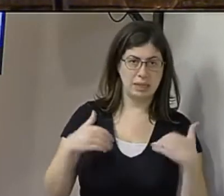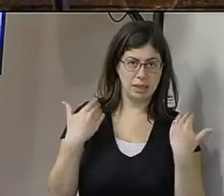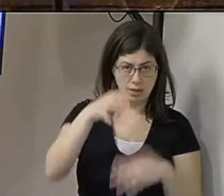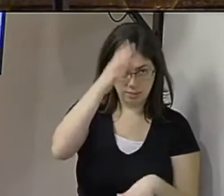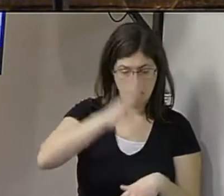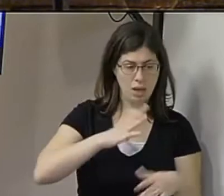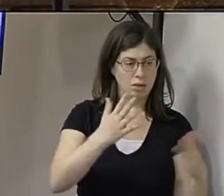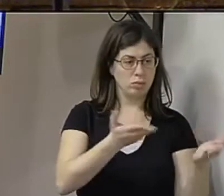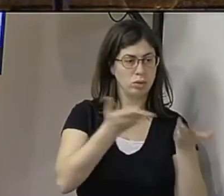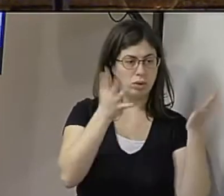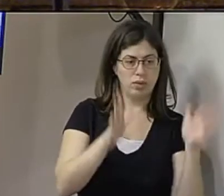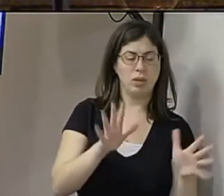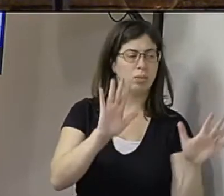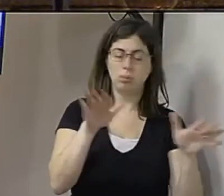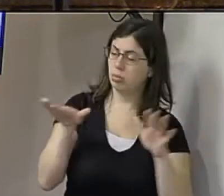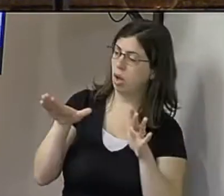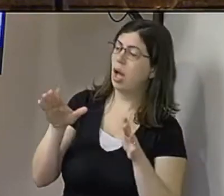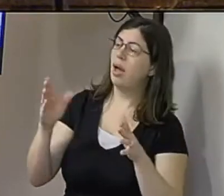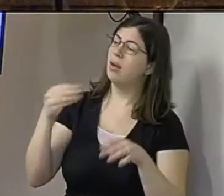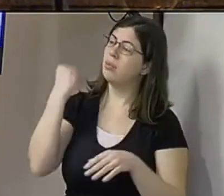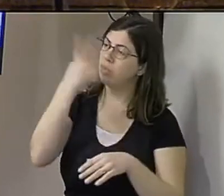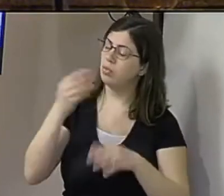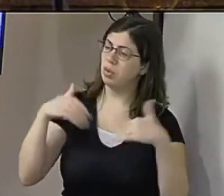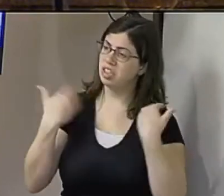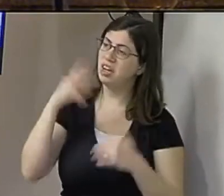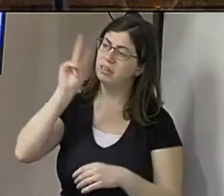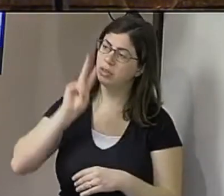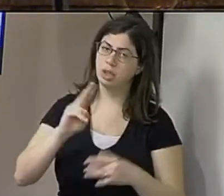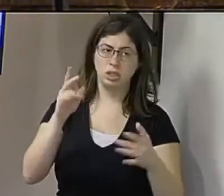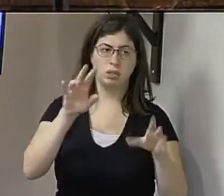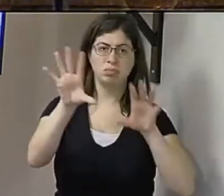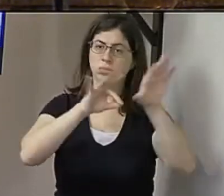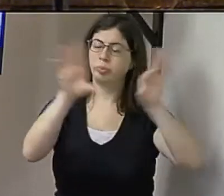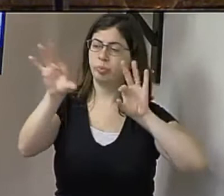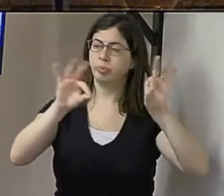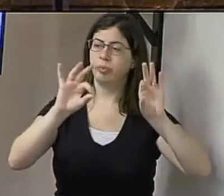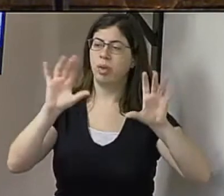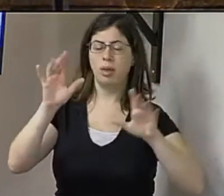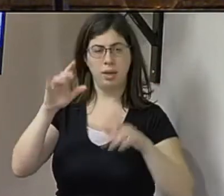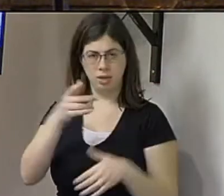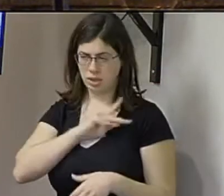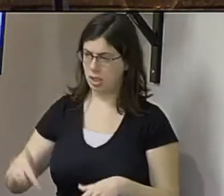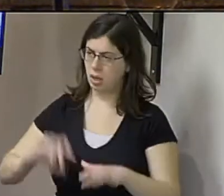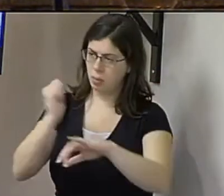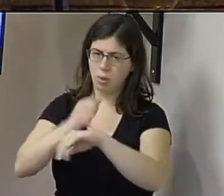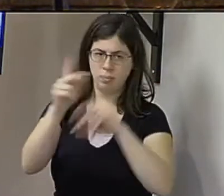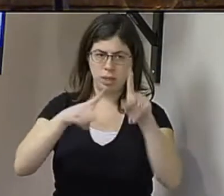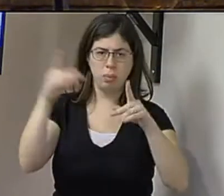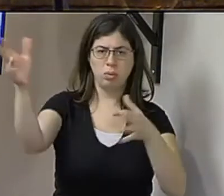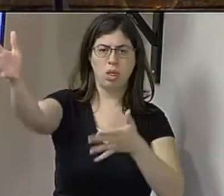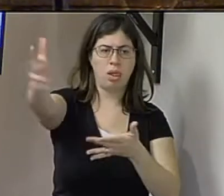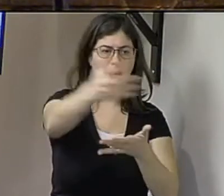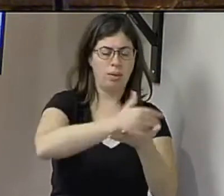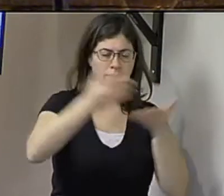who attended him said, let beautiful young virgins be sought out for the king, and let the king appoint officers in all the provinces of his kingdom to gather all the beautiful young virgins